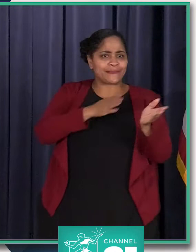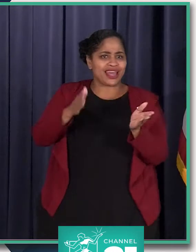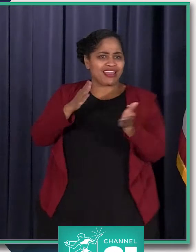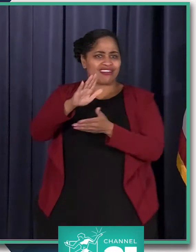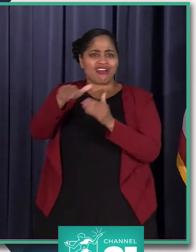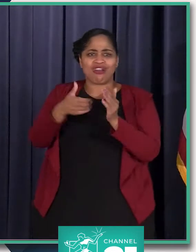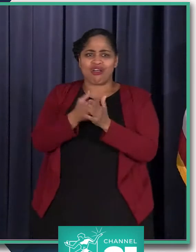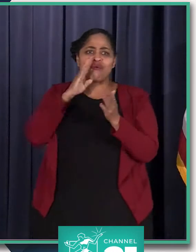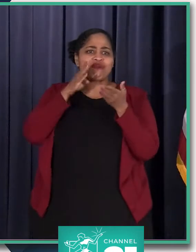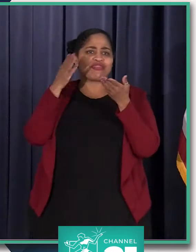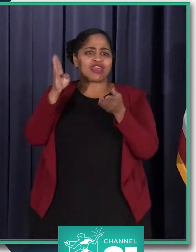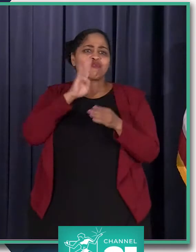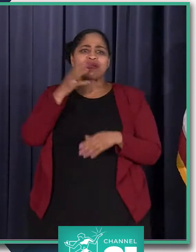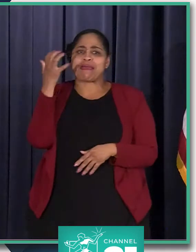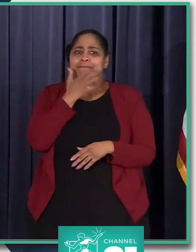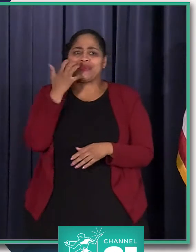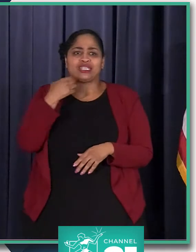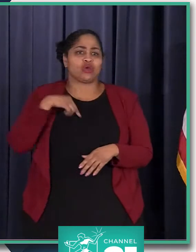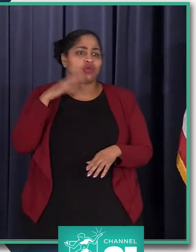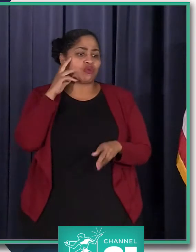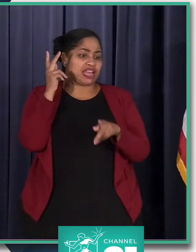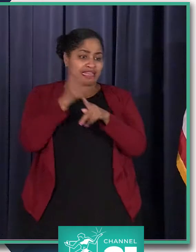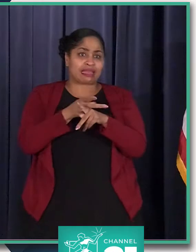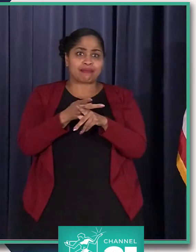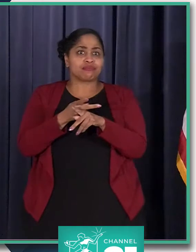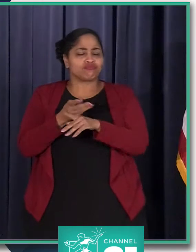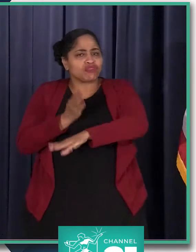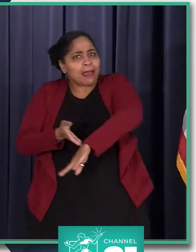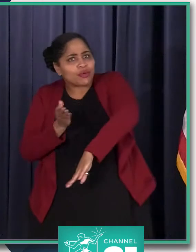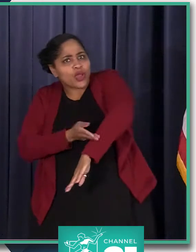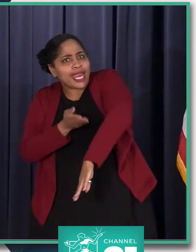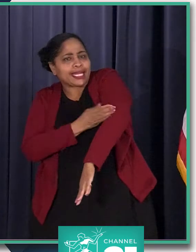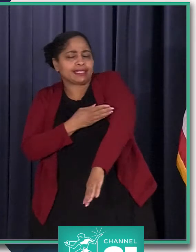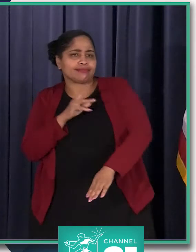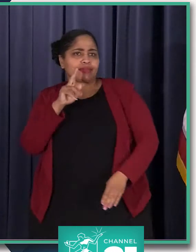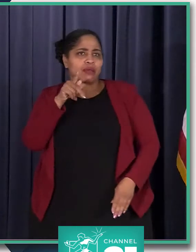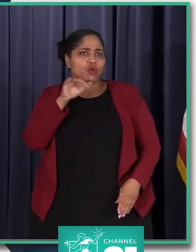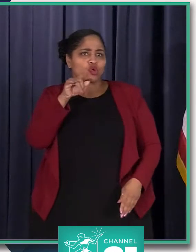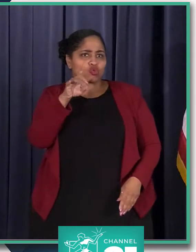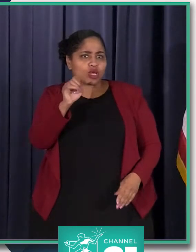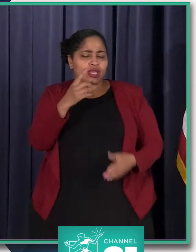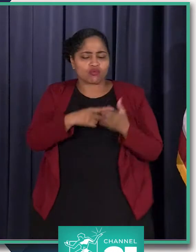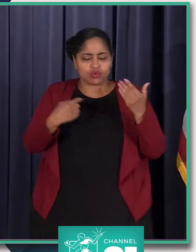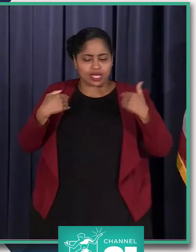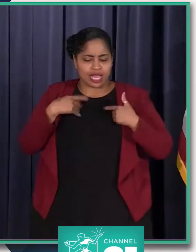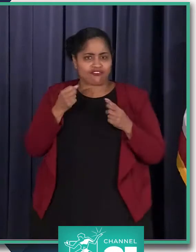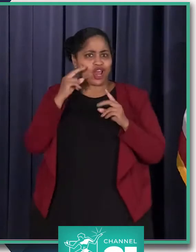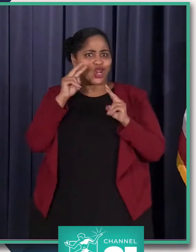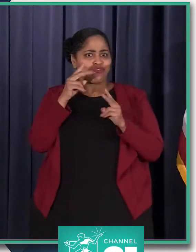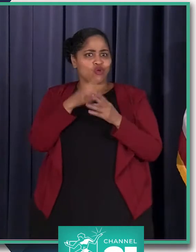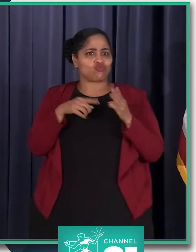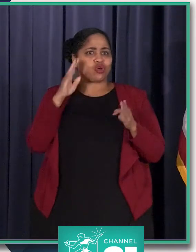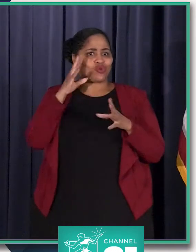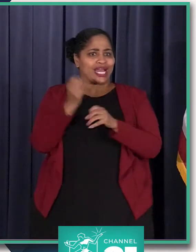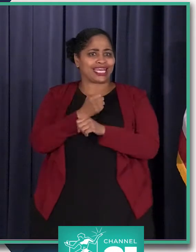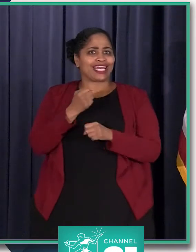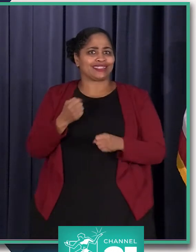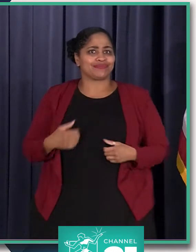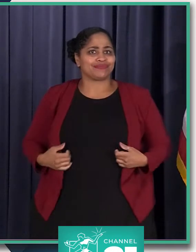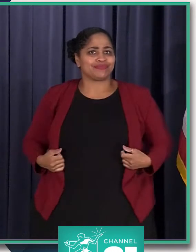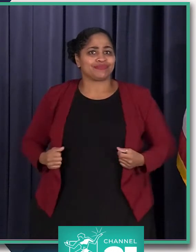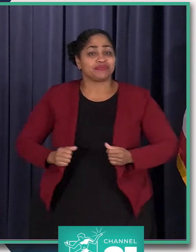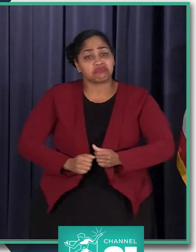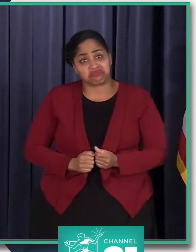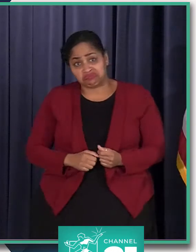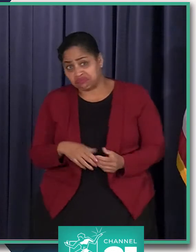be amazing. And we're going to keep upgrading what we have and then look forward to what we're going to get. And speaking